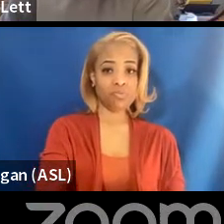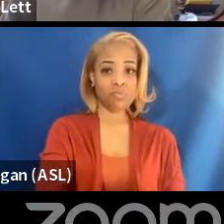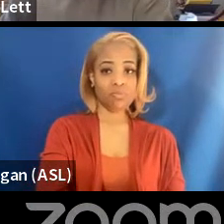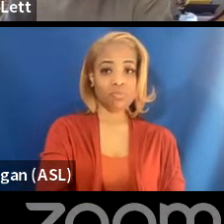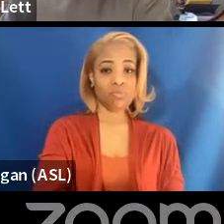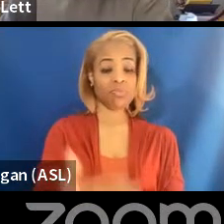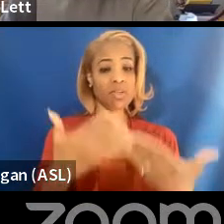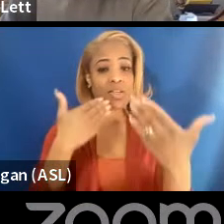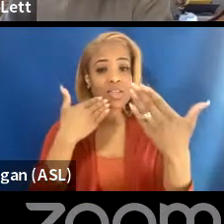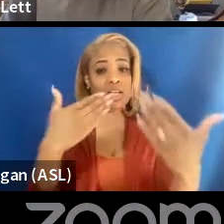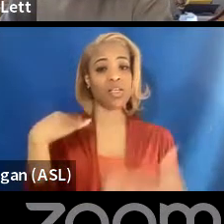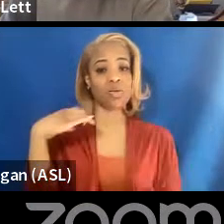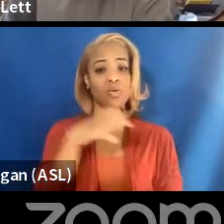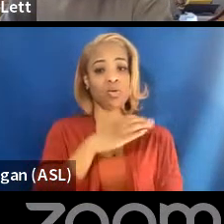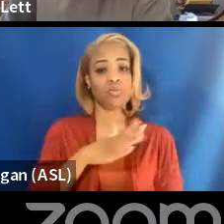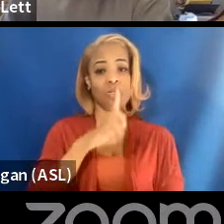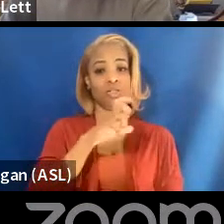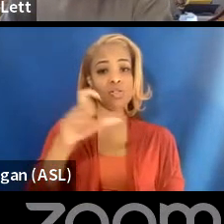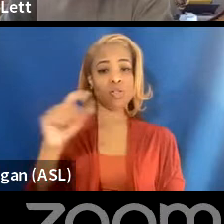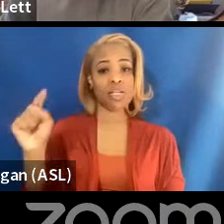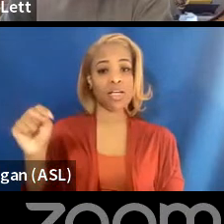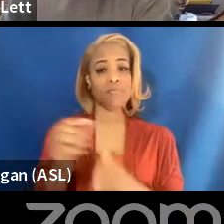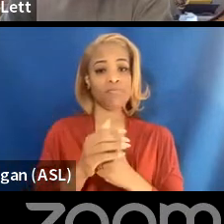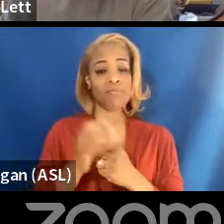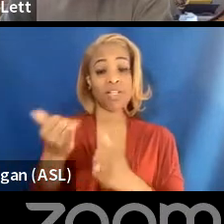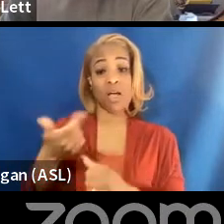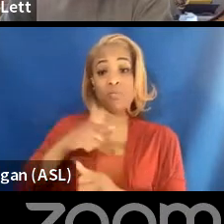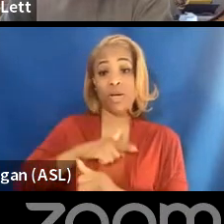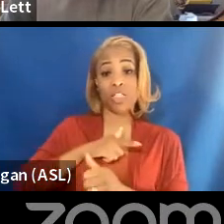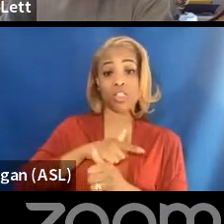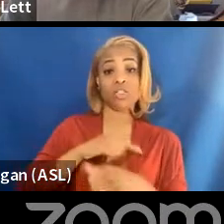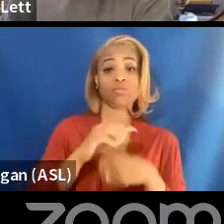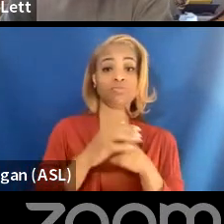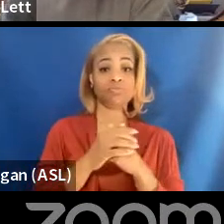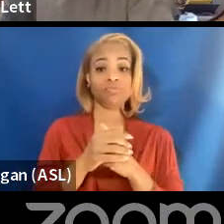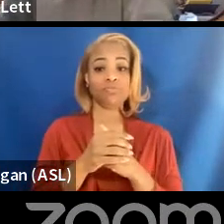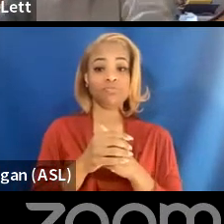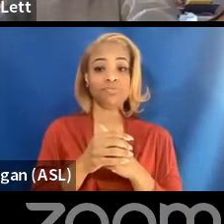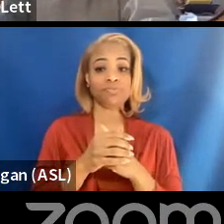Thank you, Commissioner Lett. All right, now it's my turn.